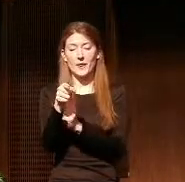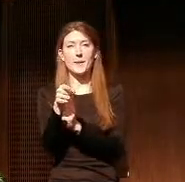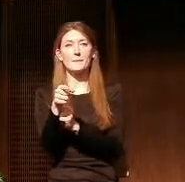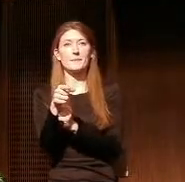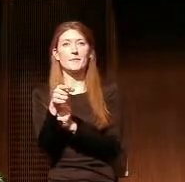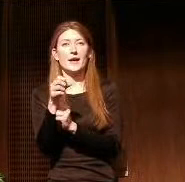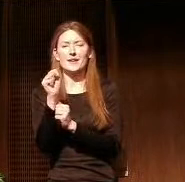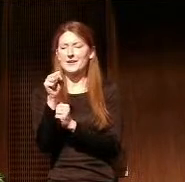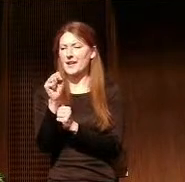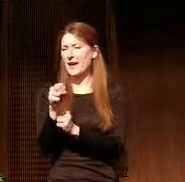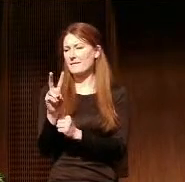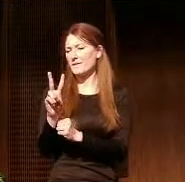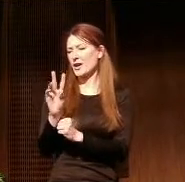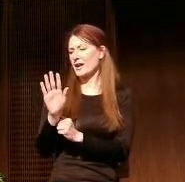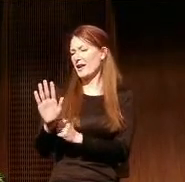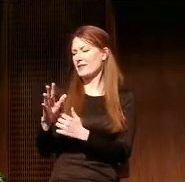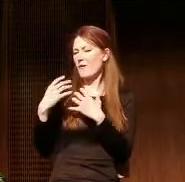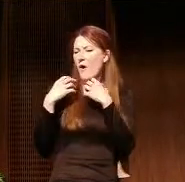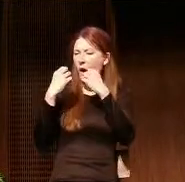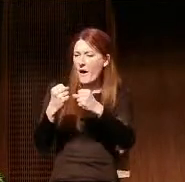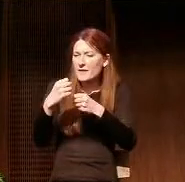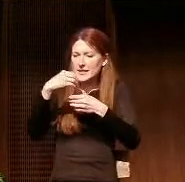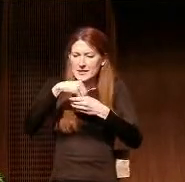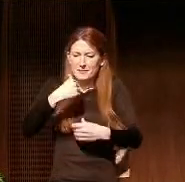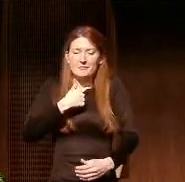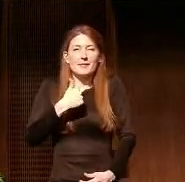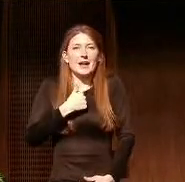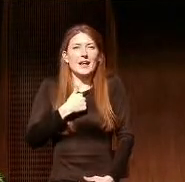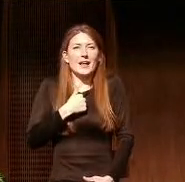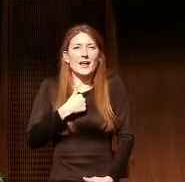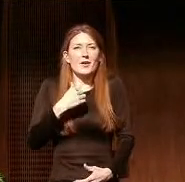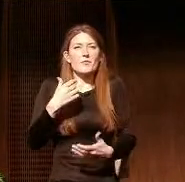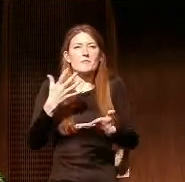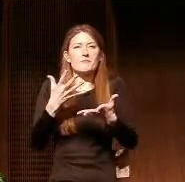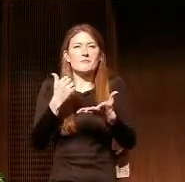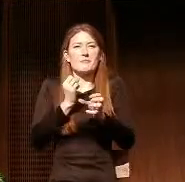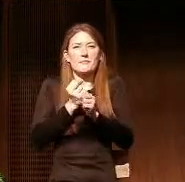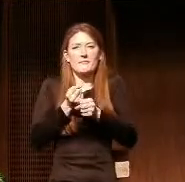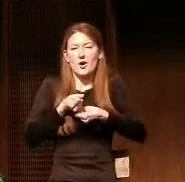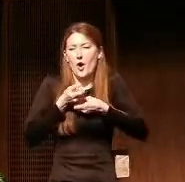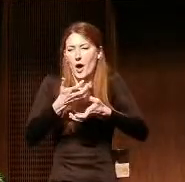said, "His confidence in me made me do the best job possible."